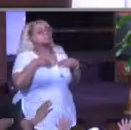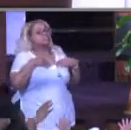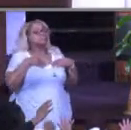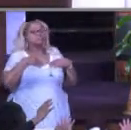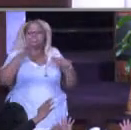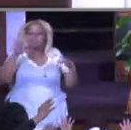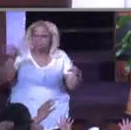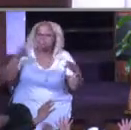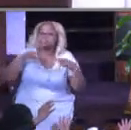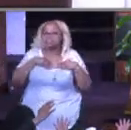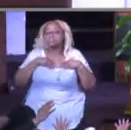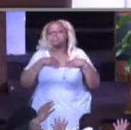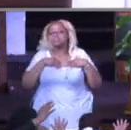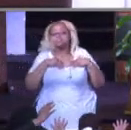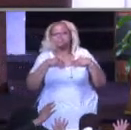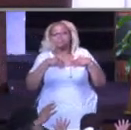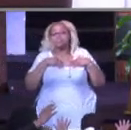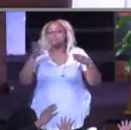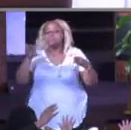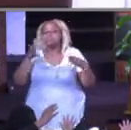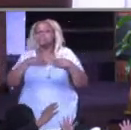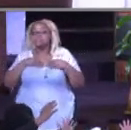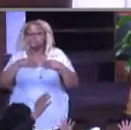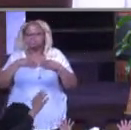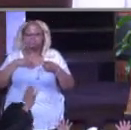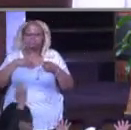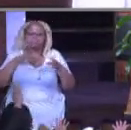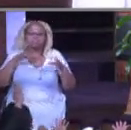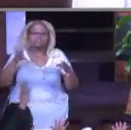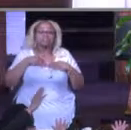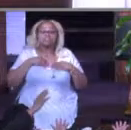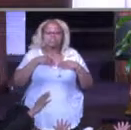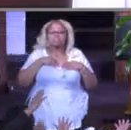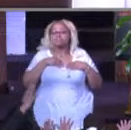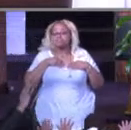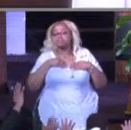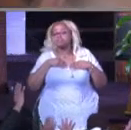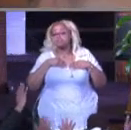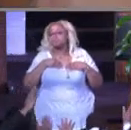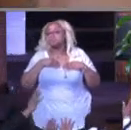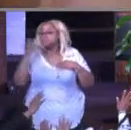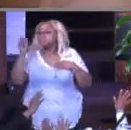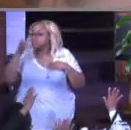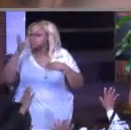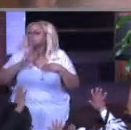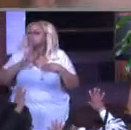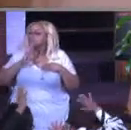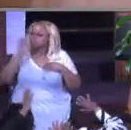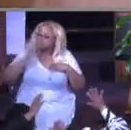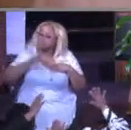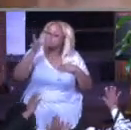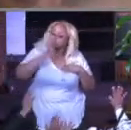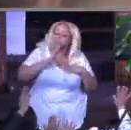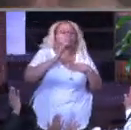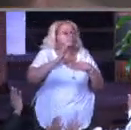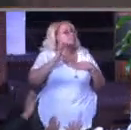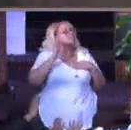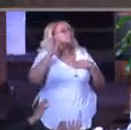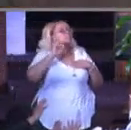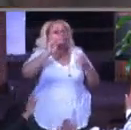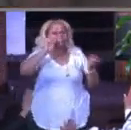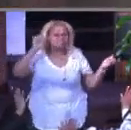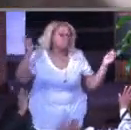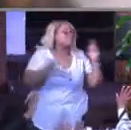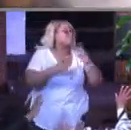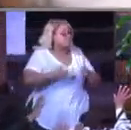Receive. Receive. Receive. Receive. Yes, God. Yes, God. He's going to